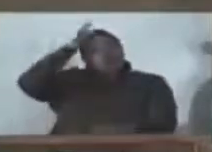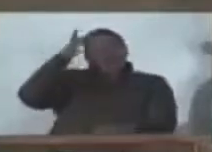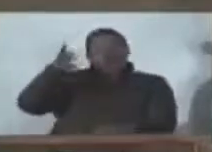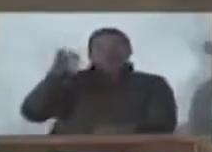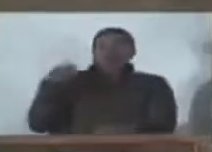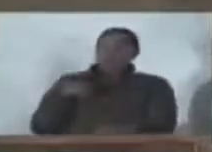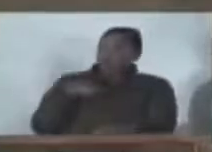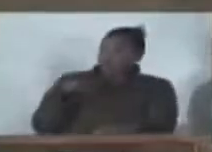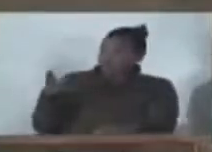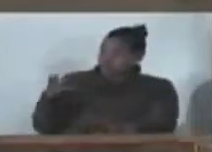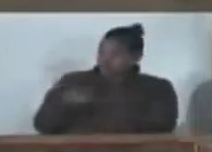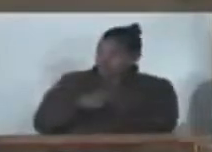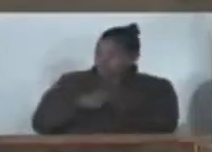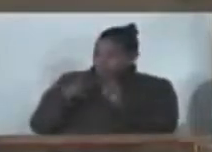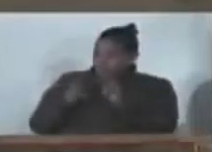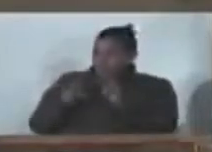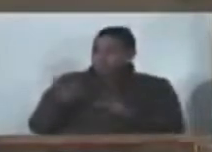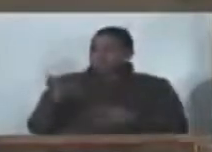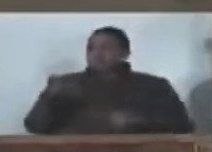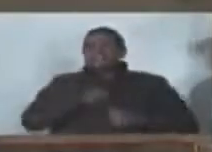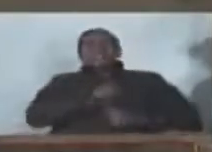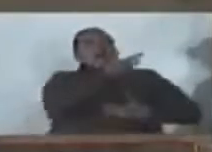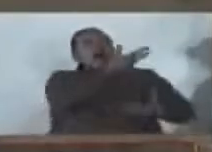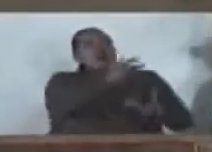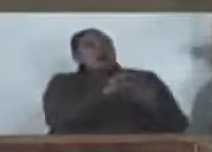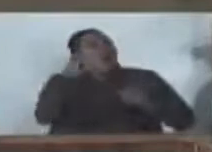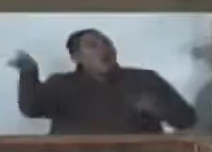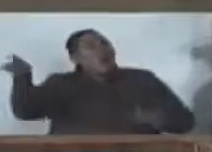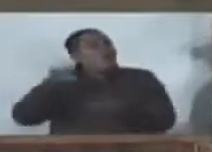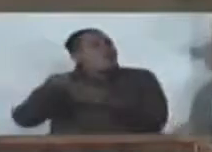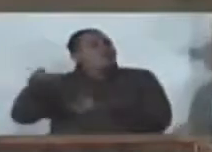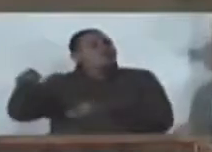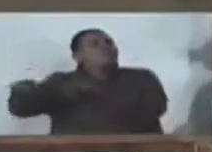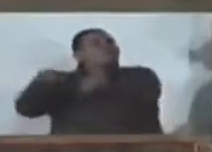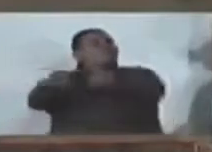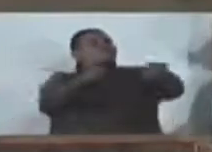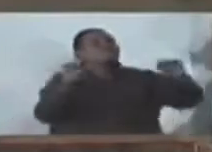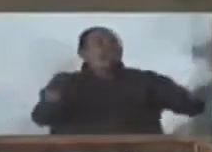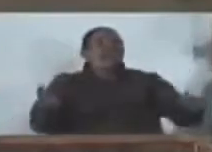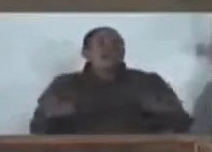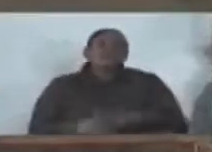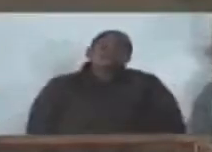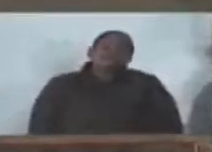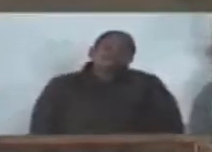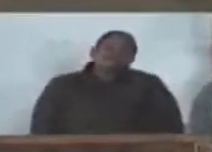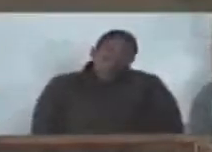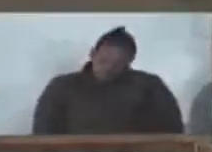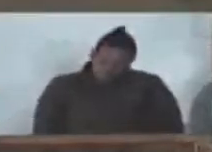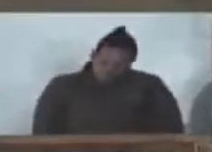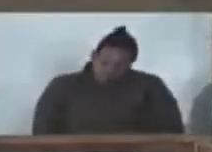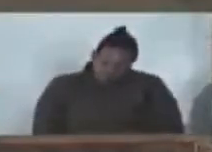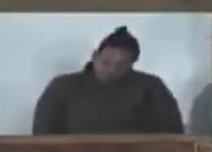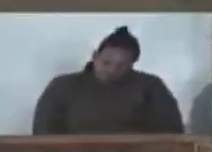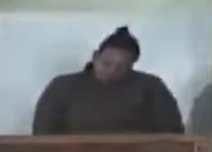and that requires people speaking up. The JCF statistics up to late October show